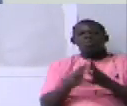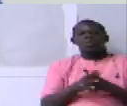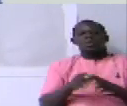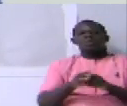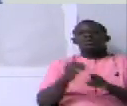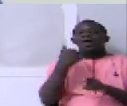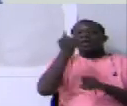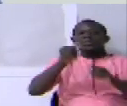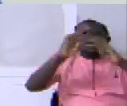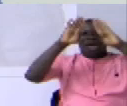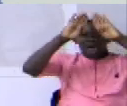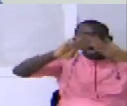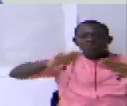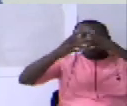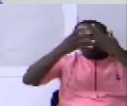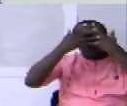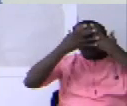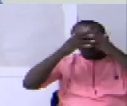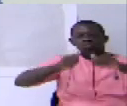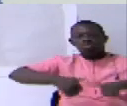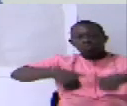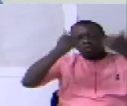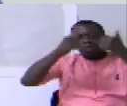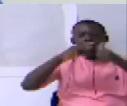the accommodation good?